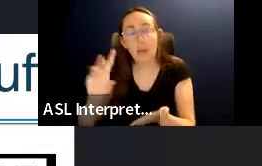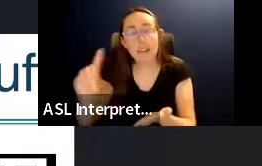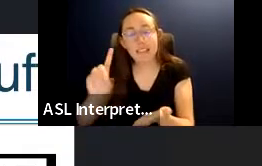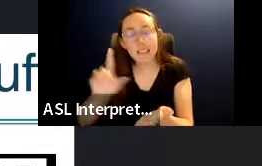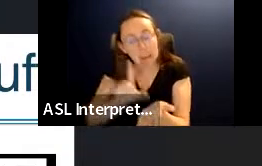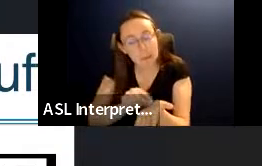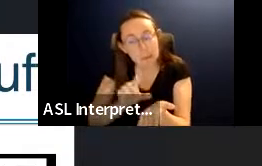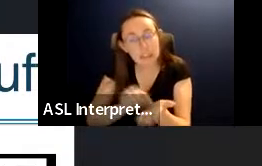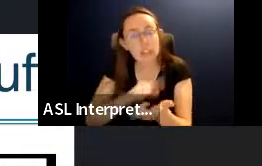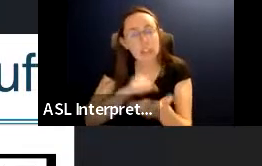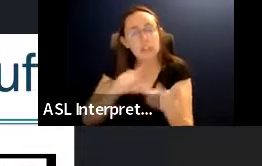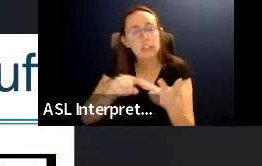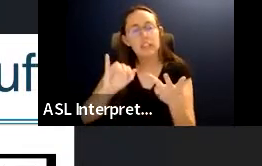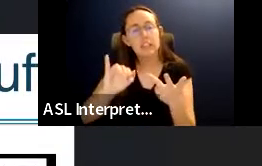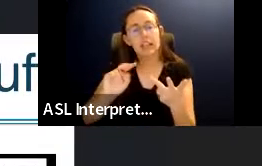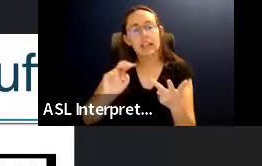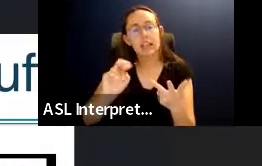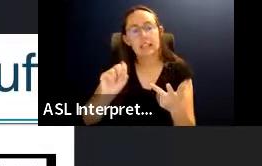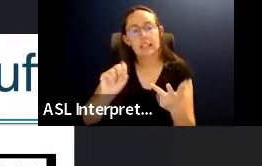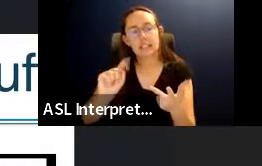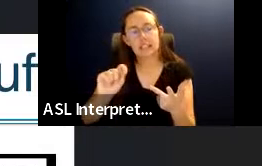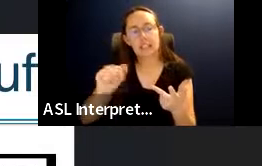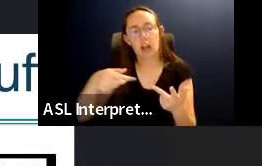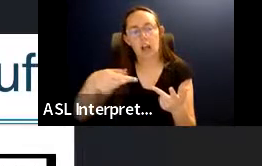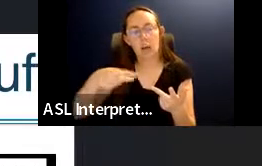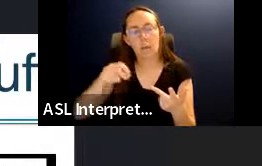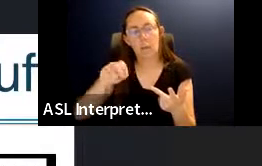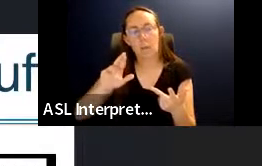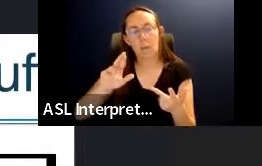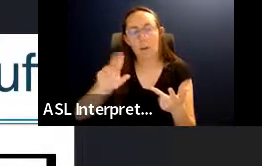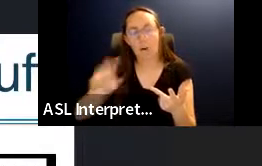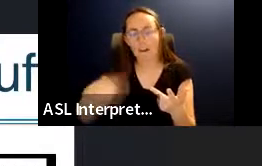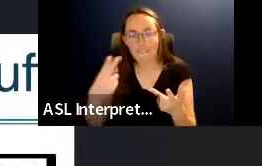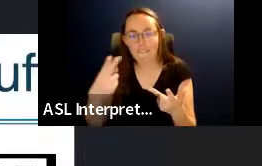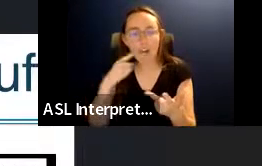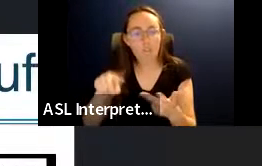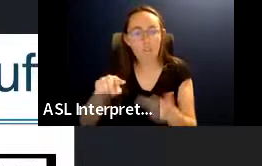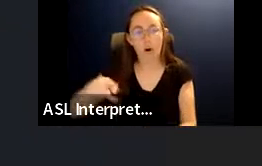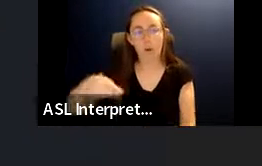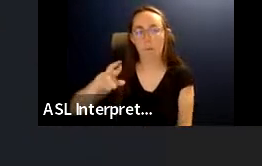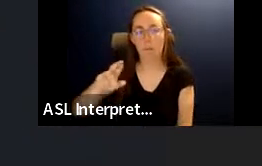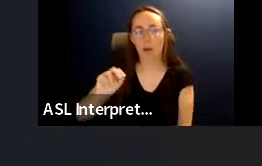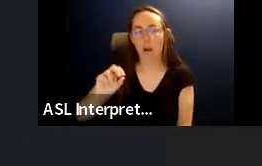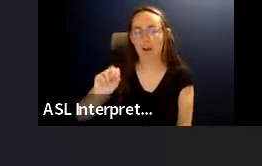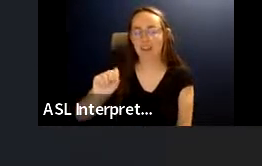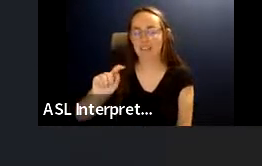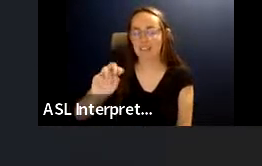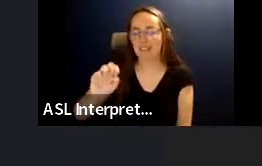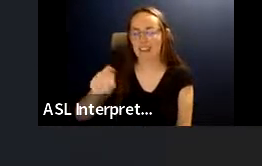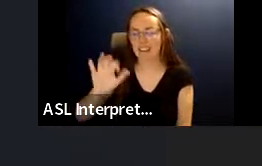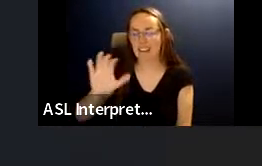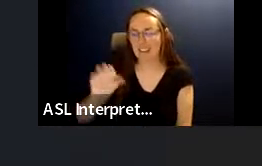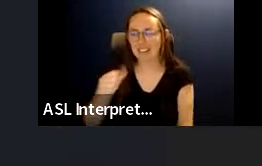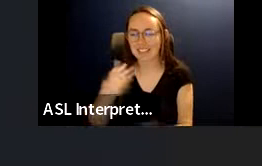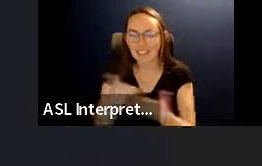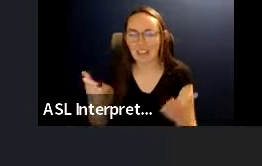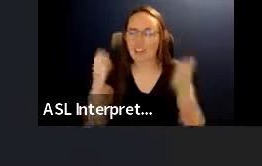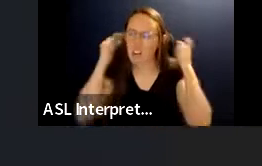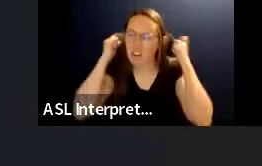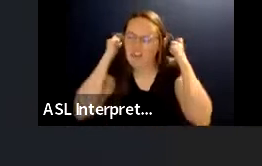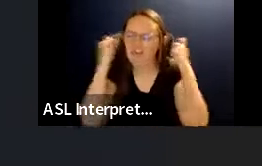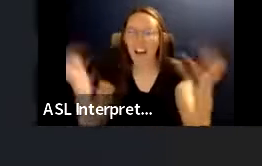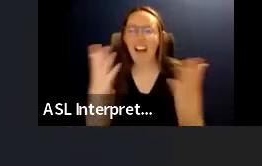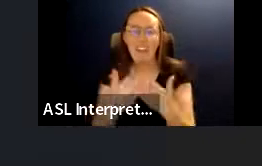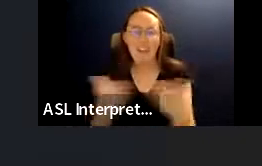make prosthetic devices. There's all sorts of, you know, thousands of things that can be made very quickly. Here's